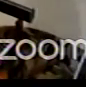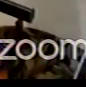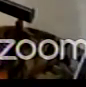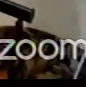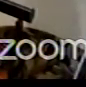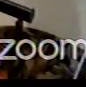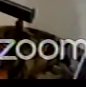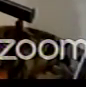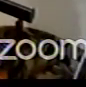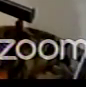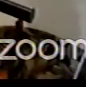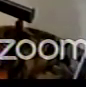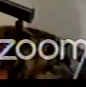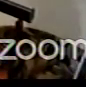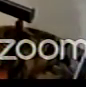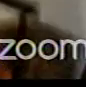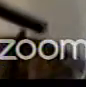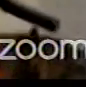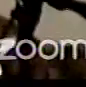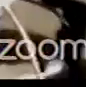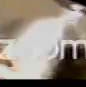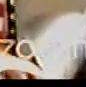Good morning.